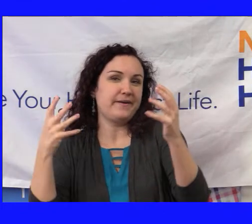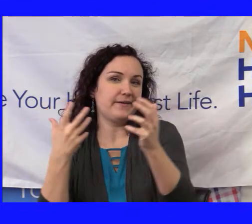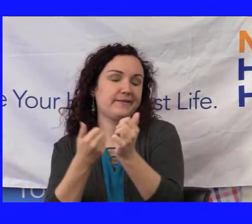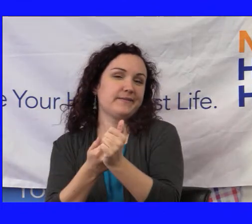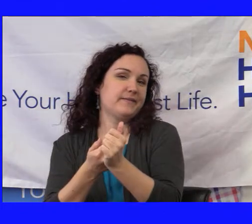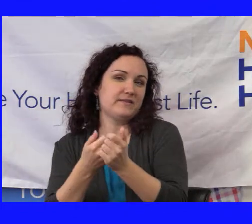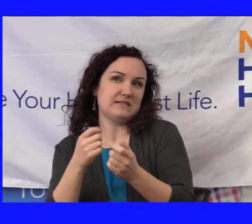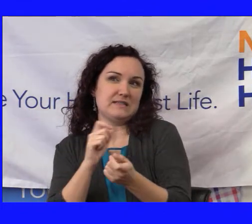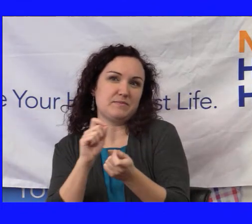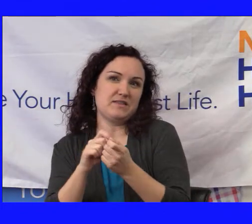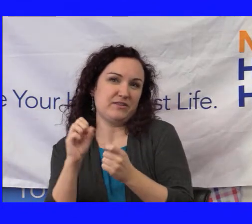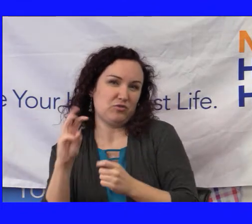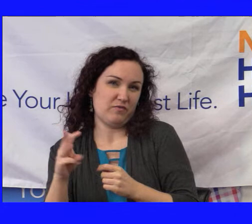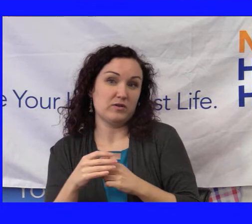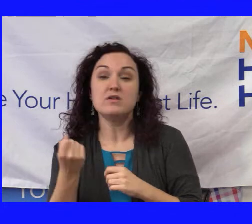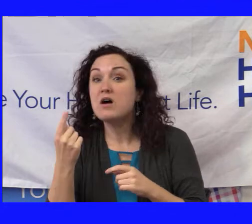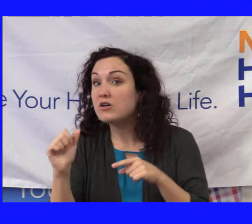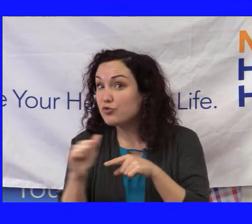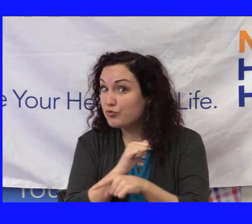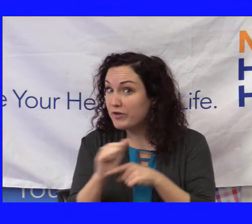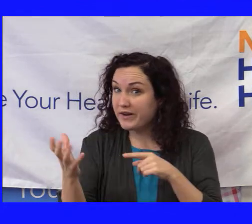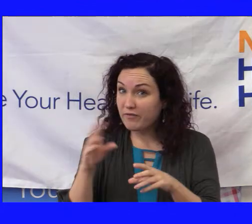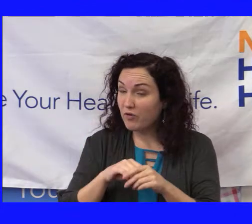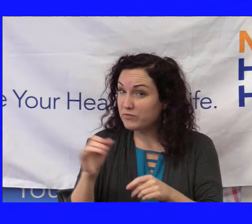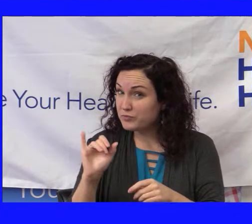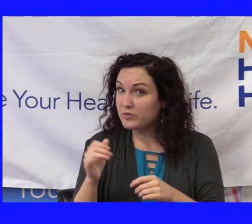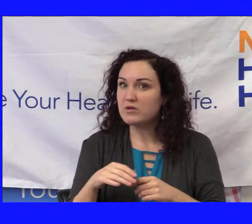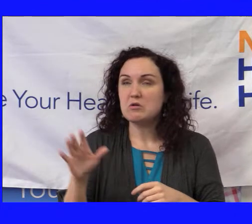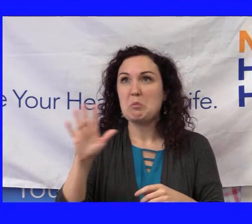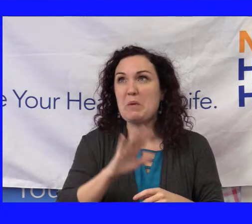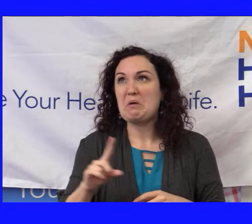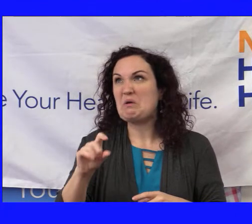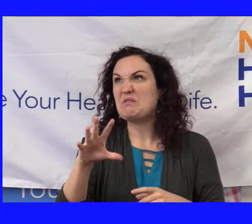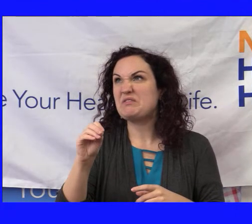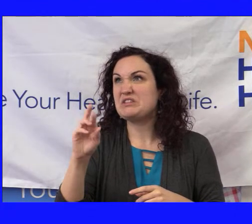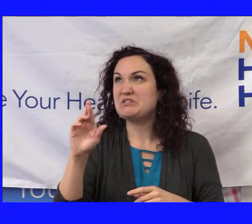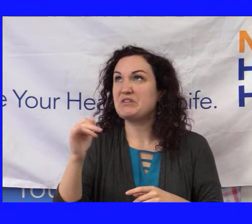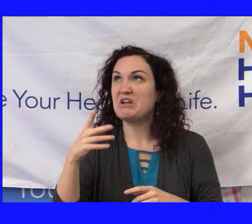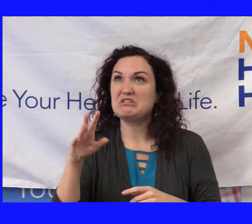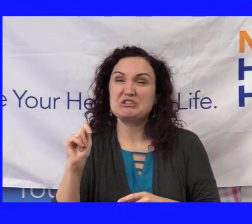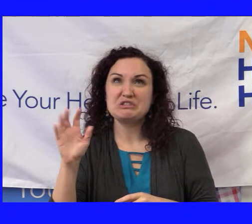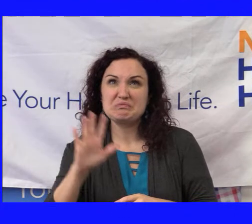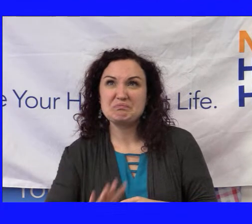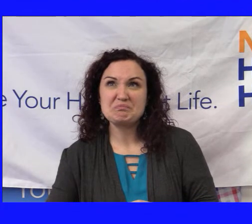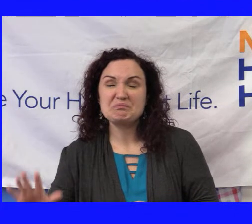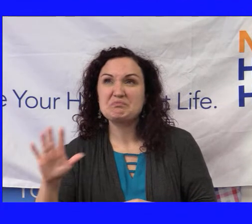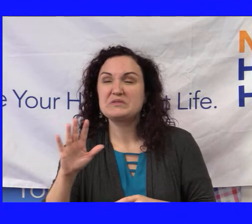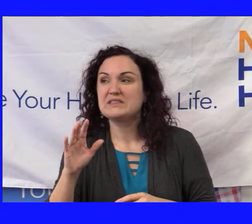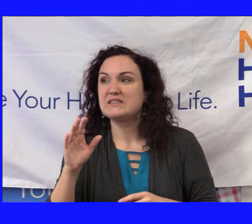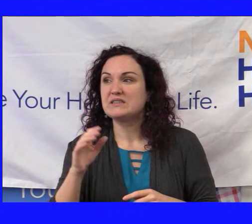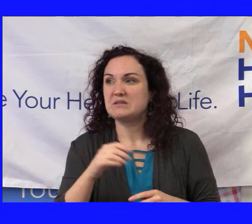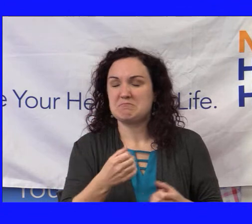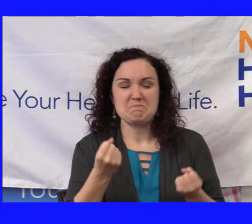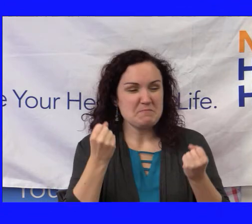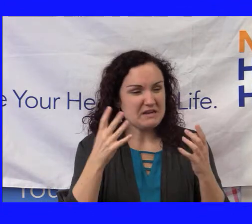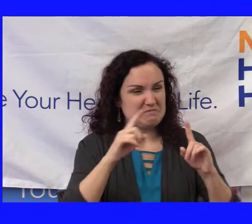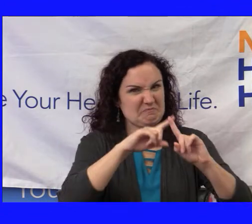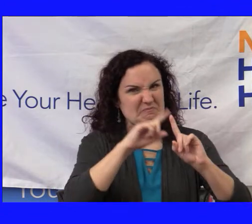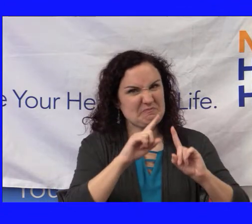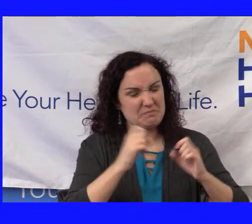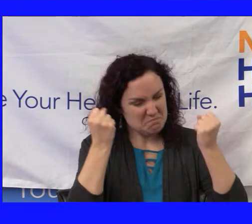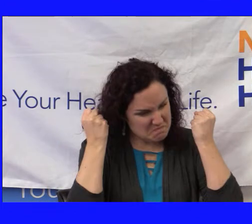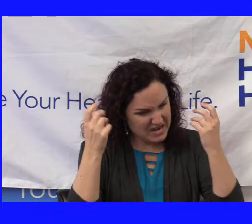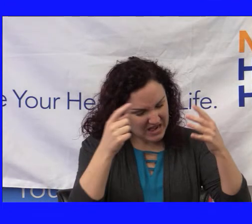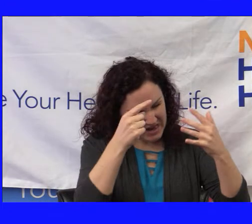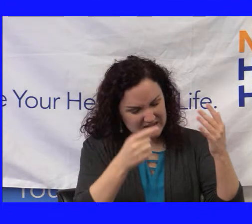software. The training involved, we have about 150 radiologists, hundreds of technologists,